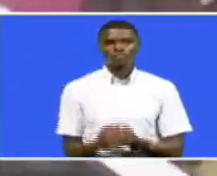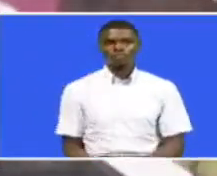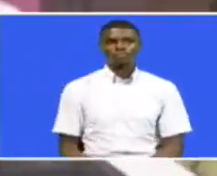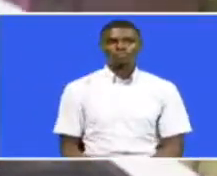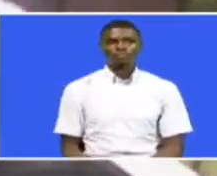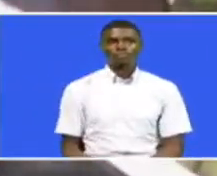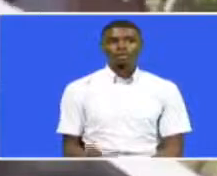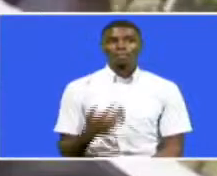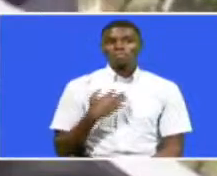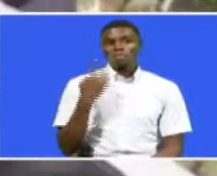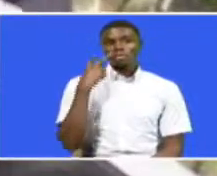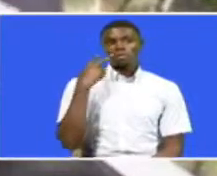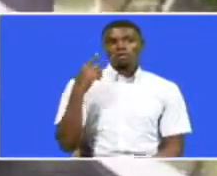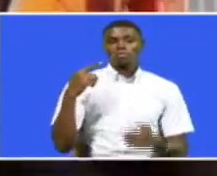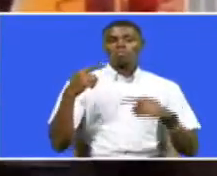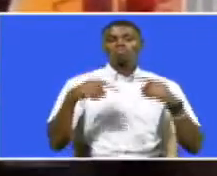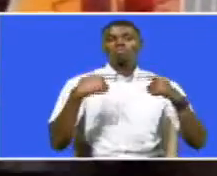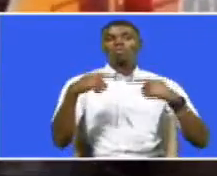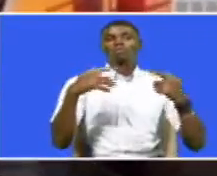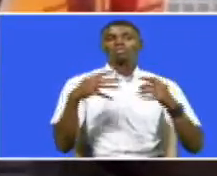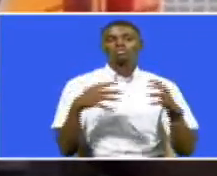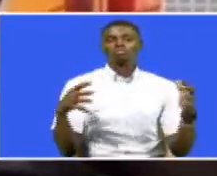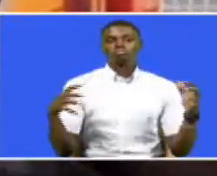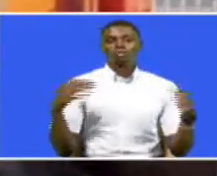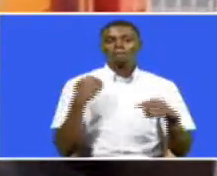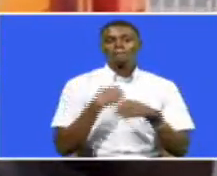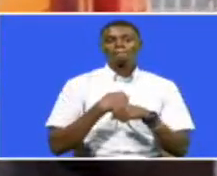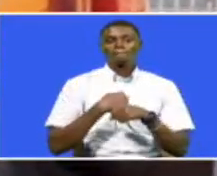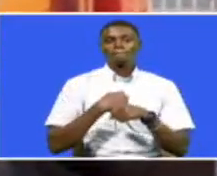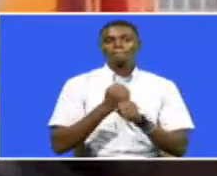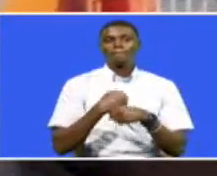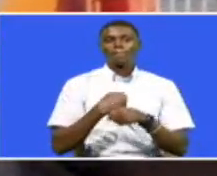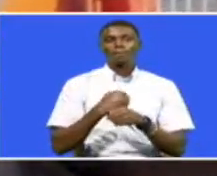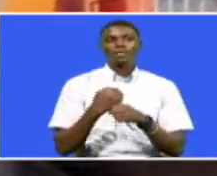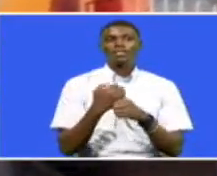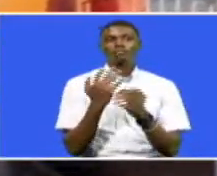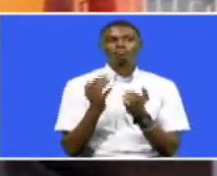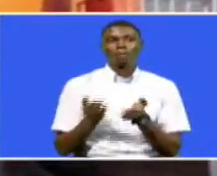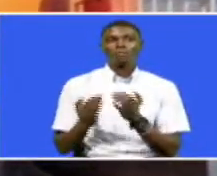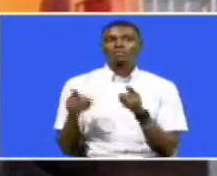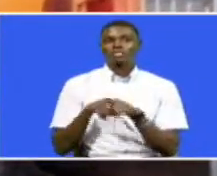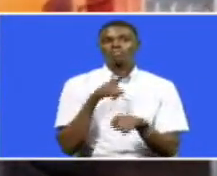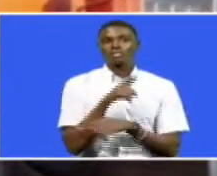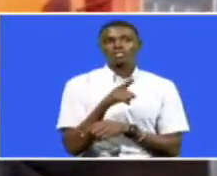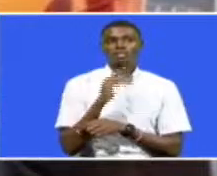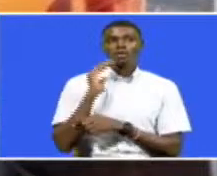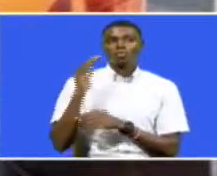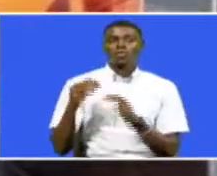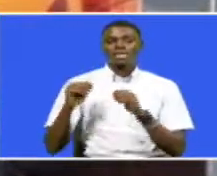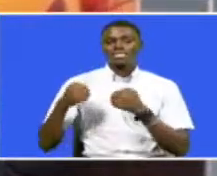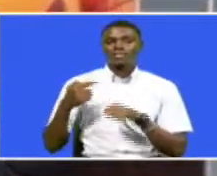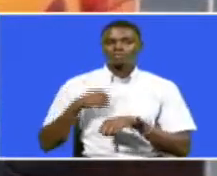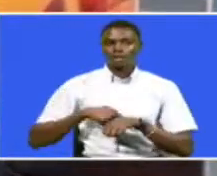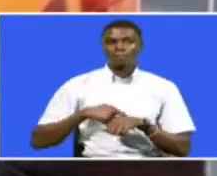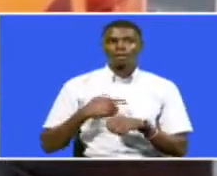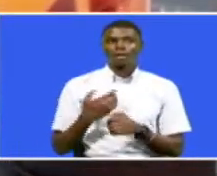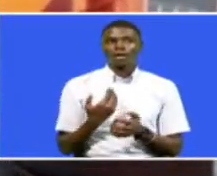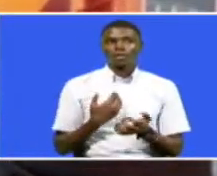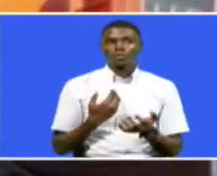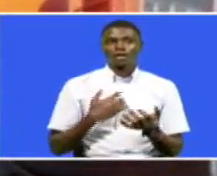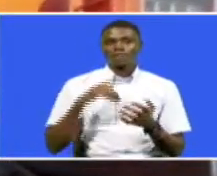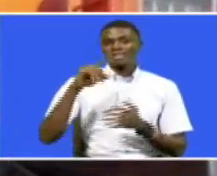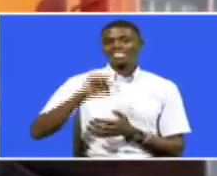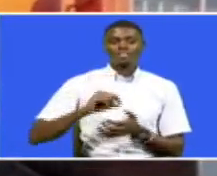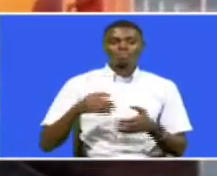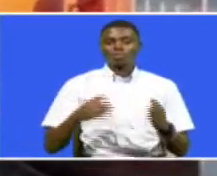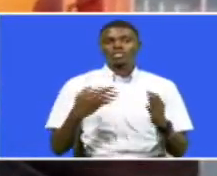mi naona wazidi kutengeneza vyombo kama hivi vitatuokolea muda na tutakuwa na cheap means of